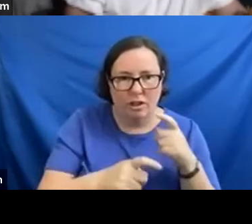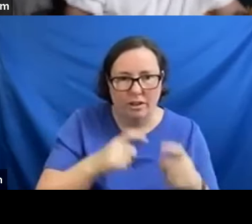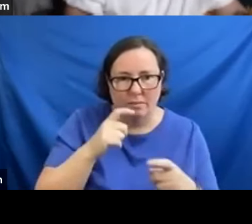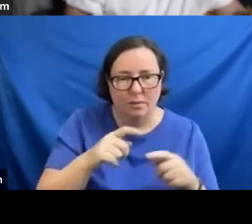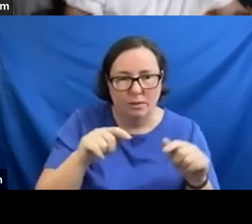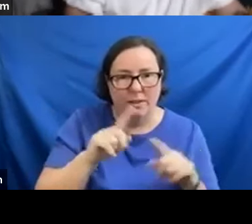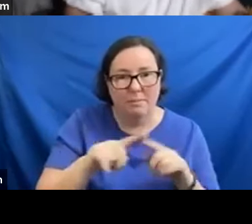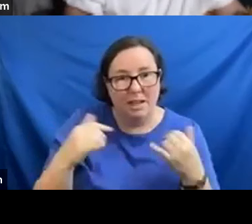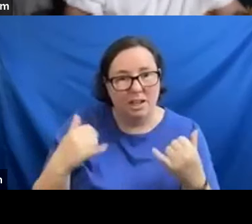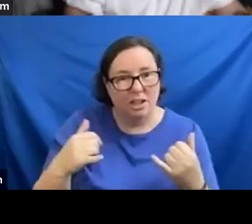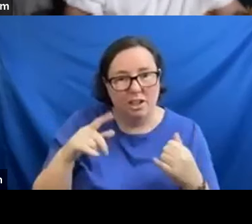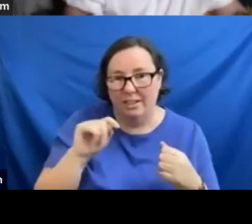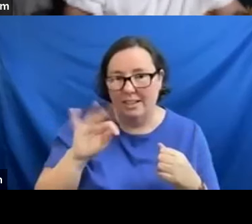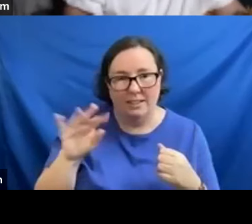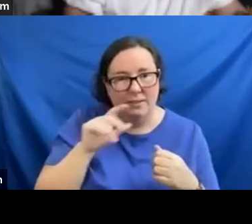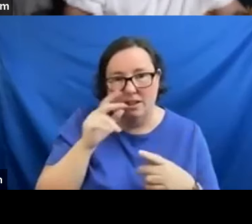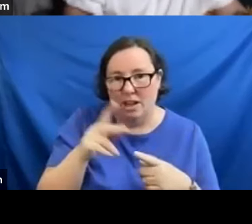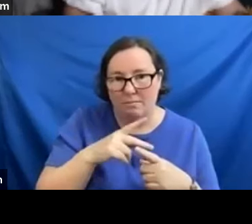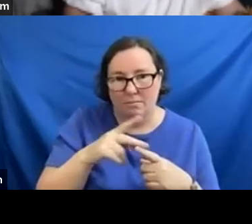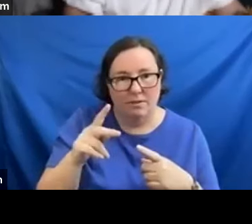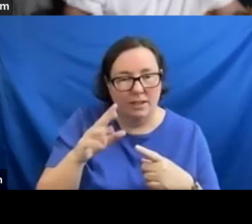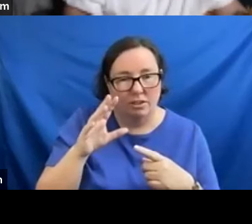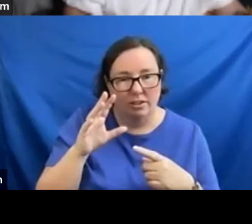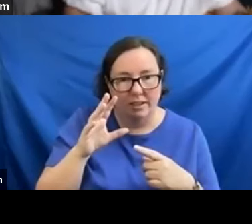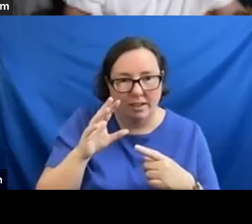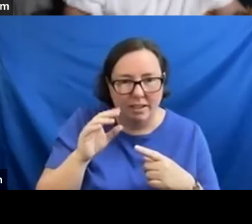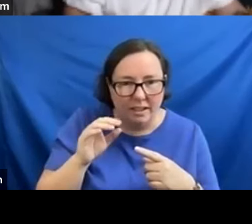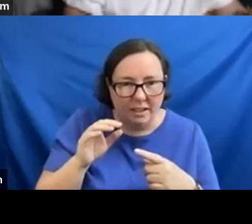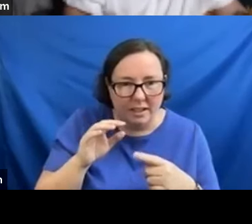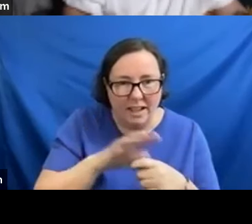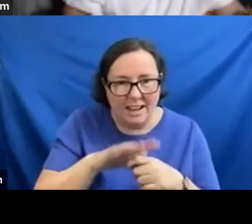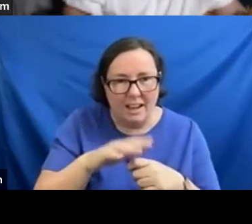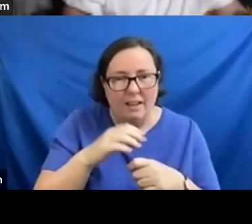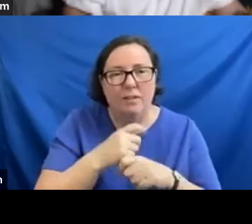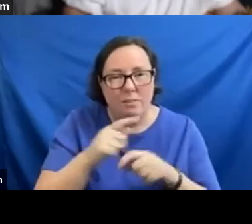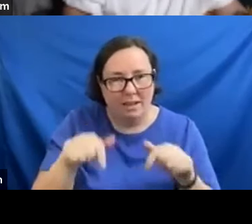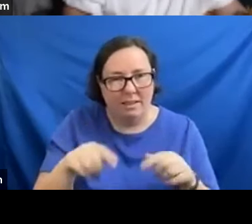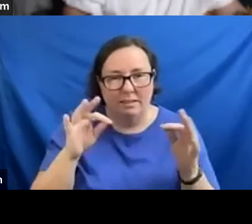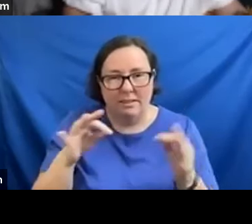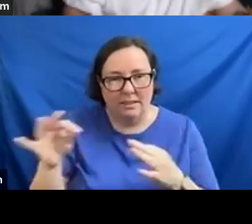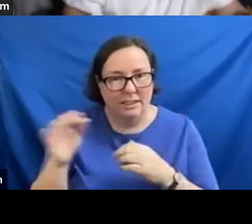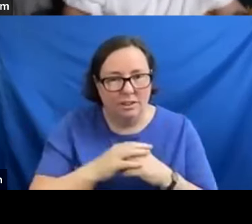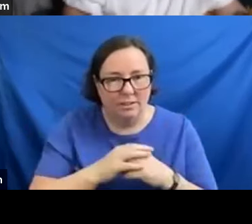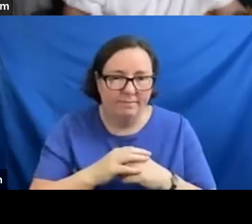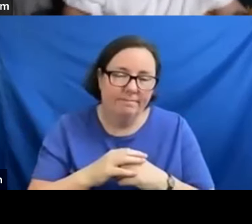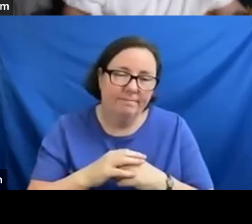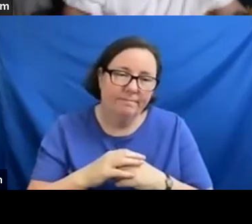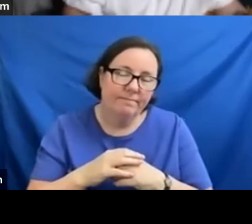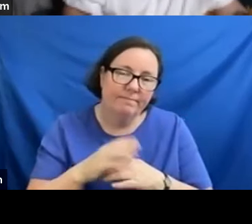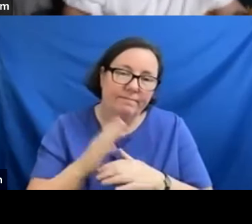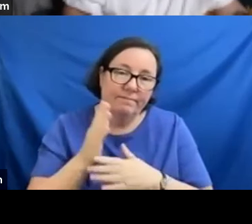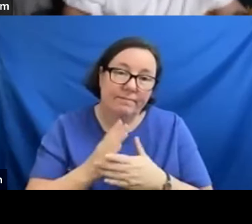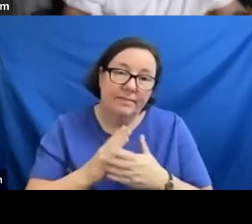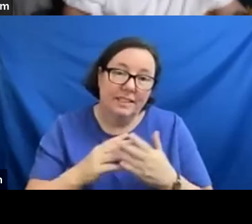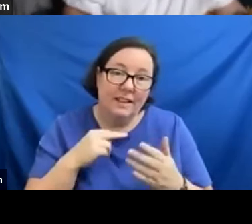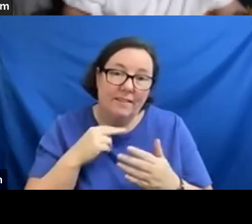current task force is not professional and the representative enough to make this critical decision. There is strong voice in the task